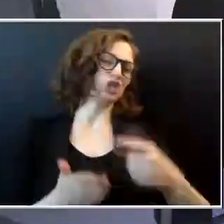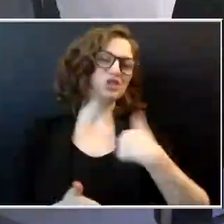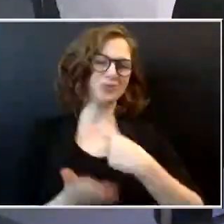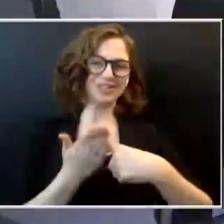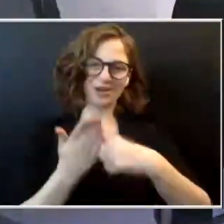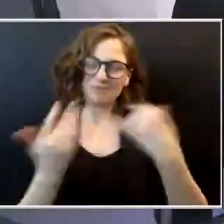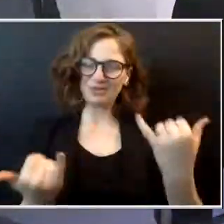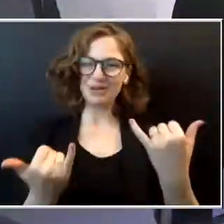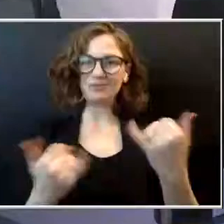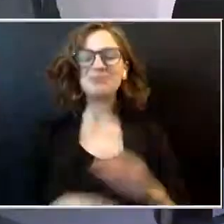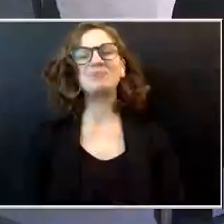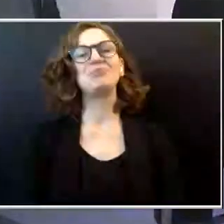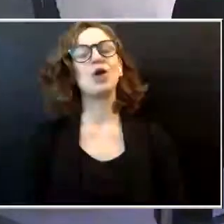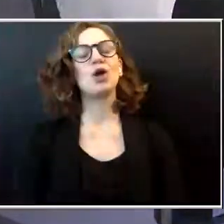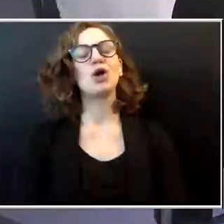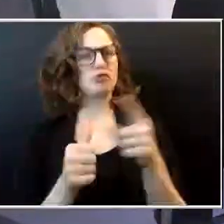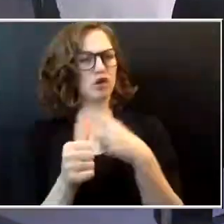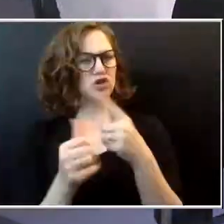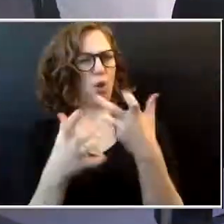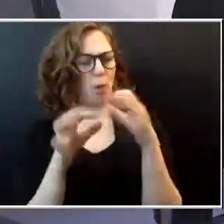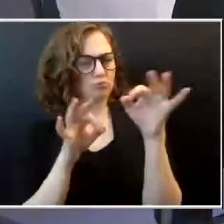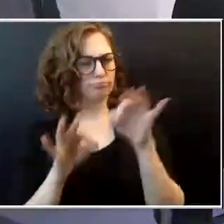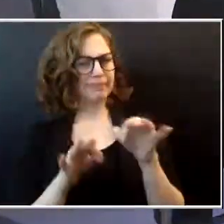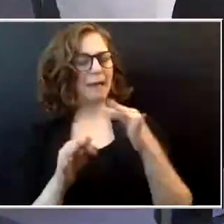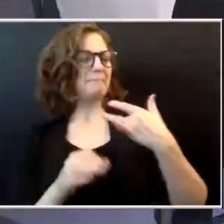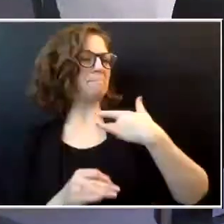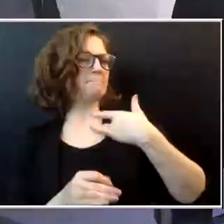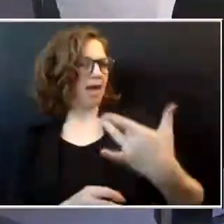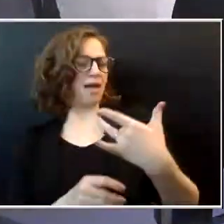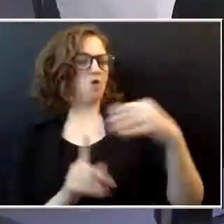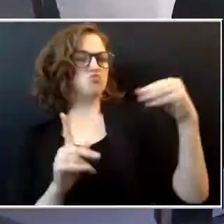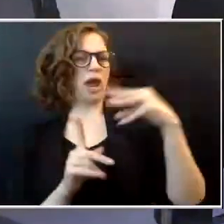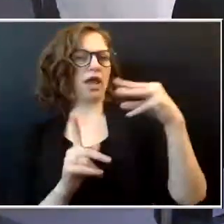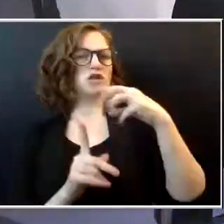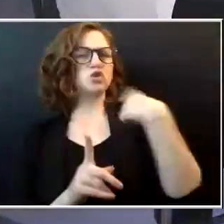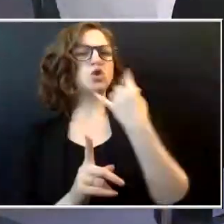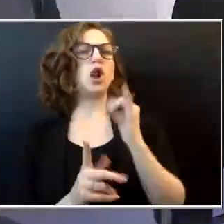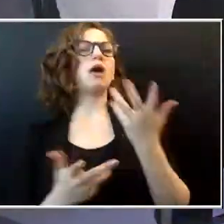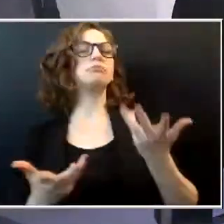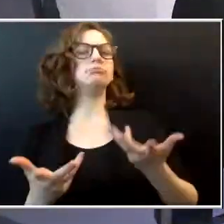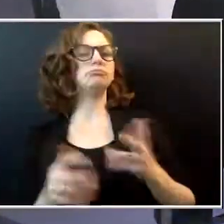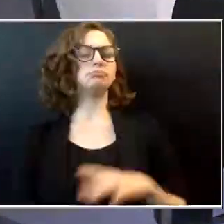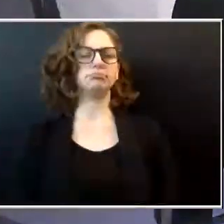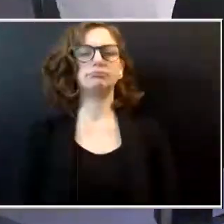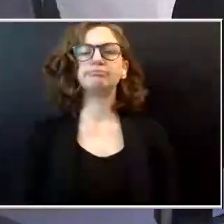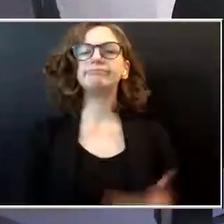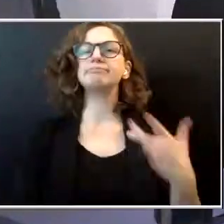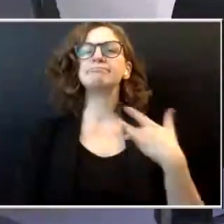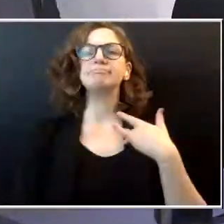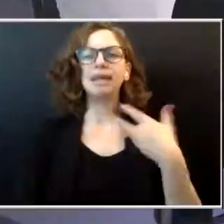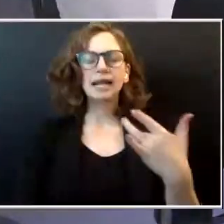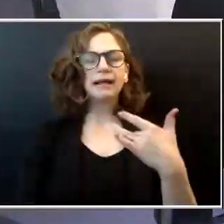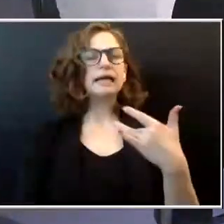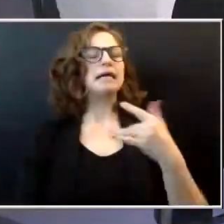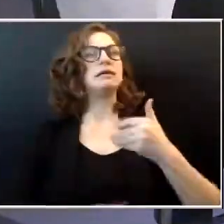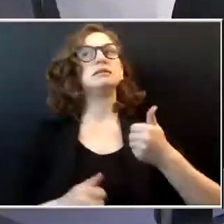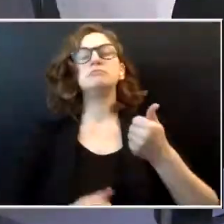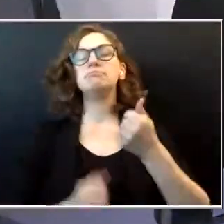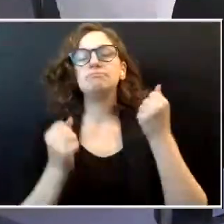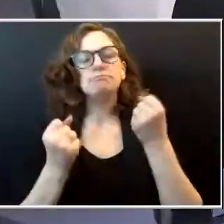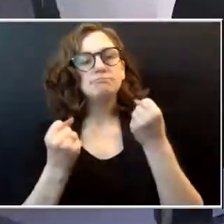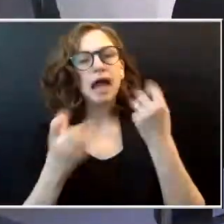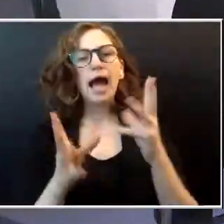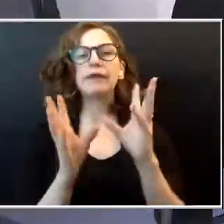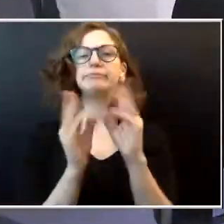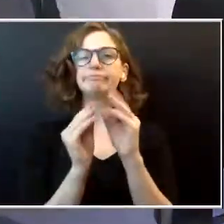typical radiation looks like. It typically requires numerous treatment sessions. Patients come day after day